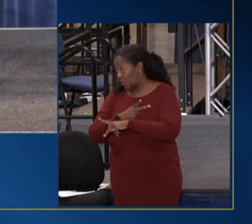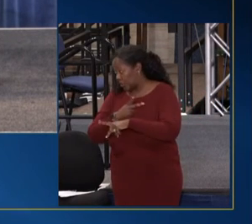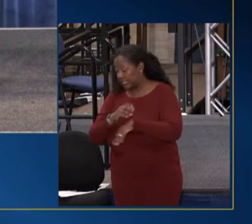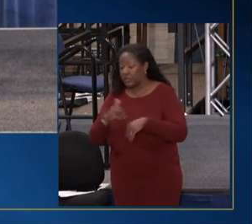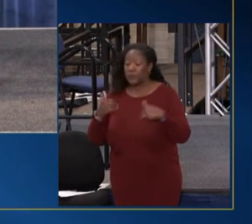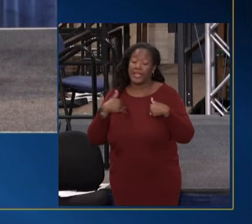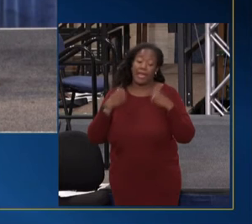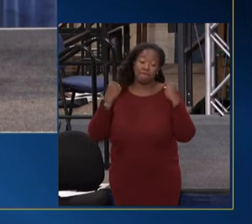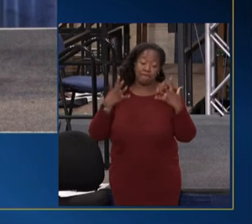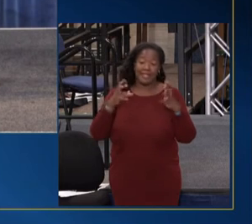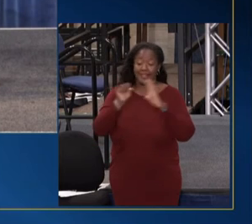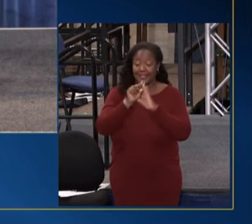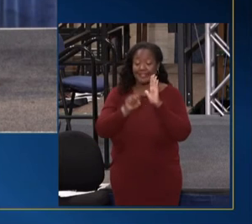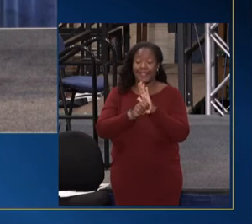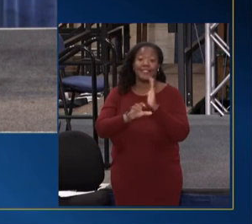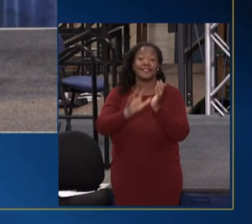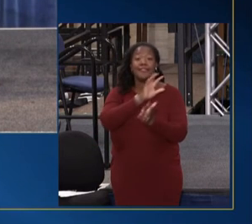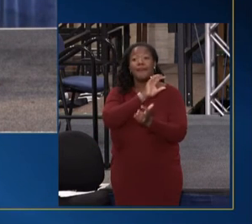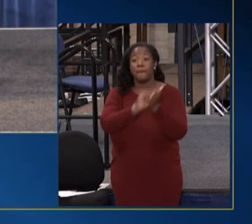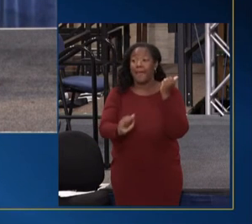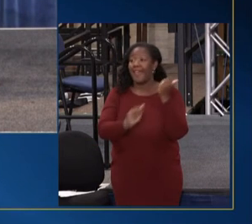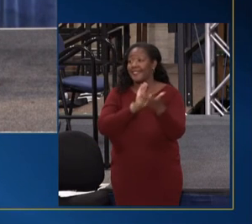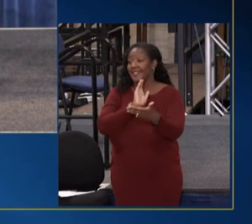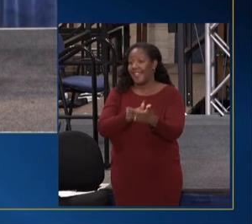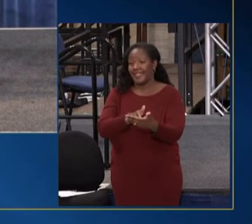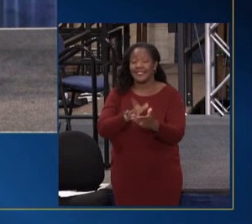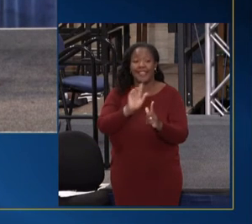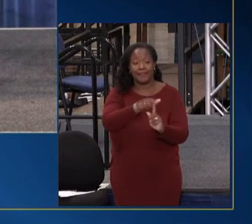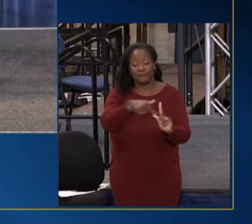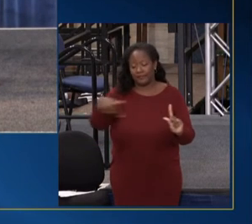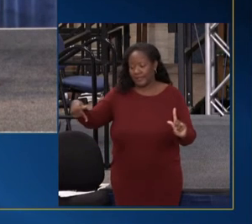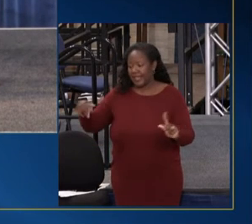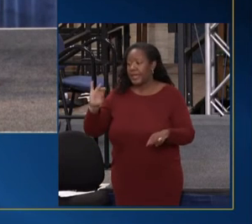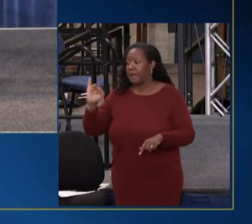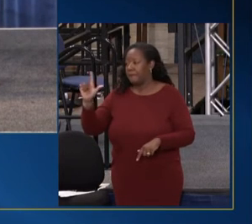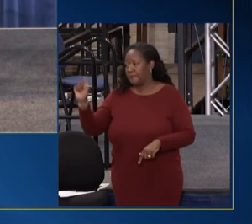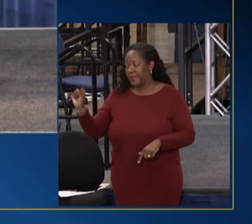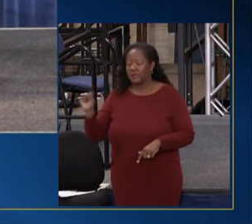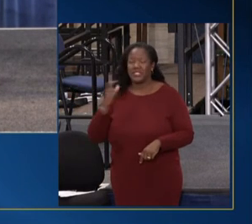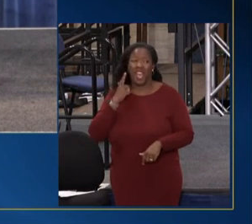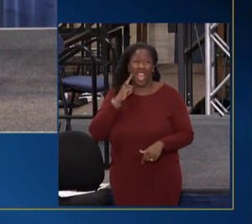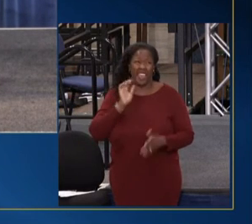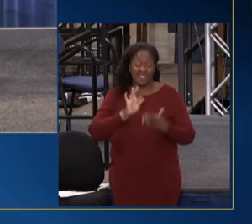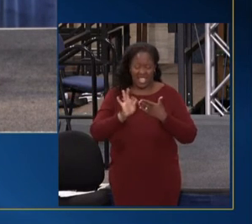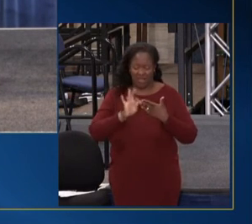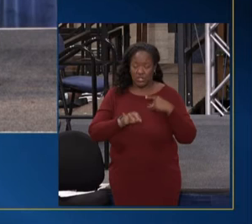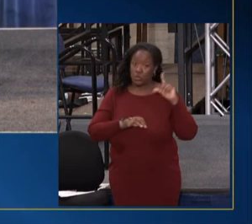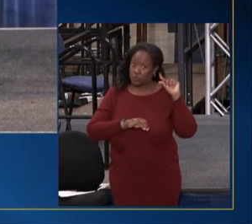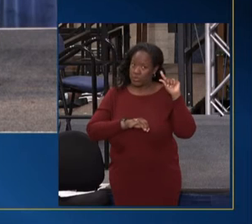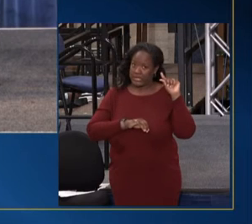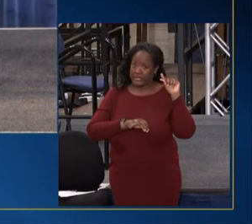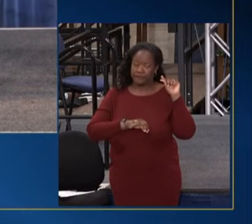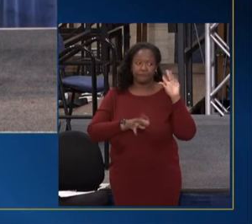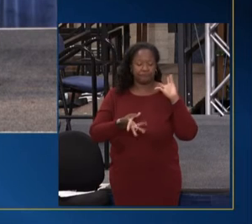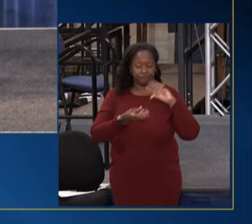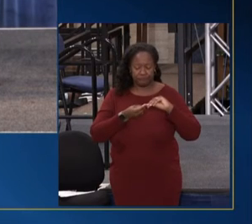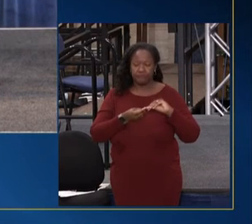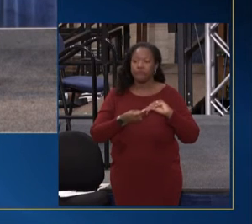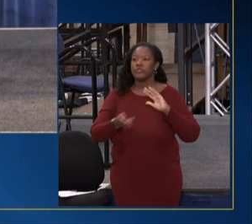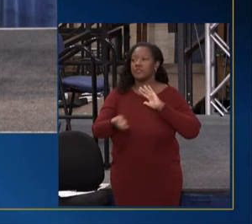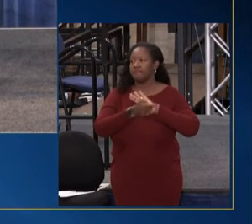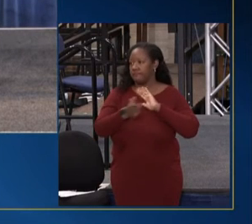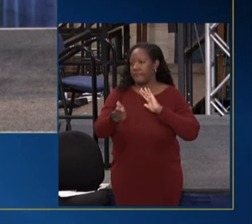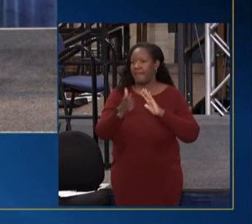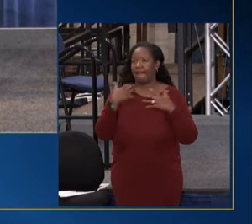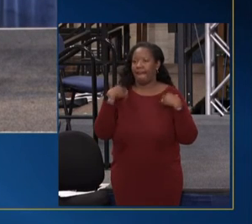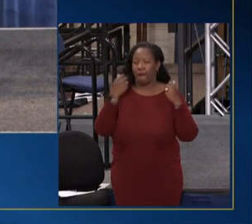many states pass anti-LGBTQ bills. I'm counting 20 right now for states that have passed healthcare bans. That's